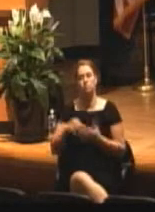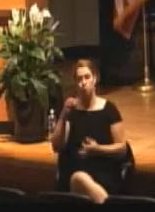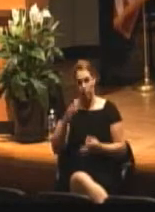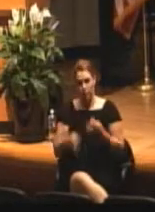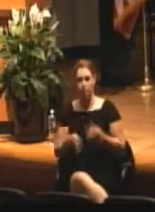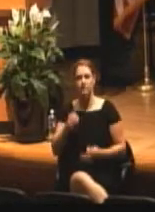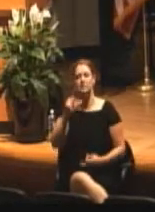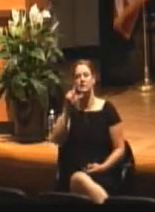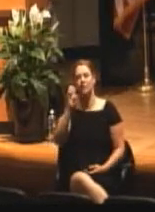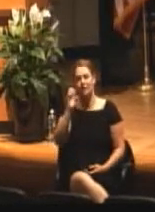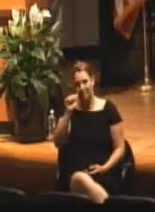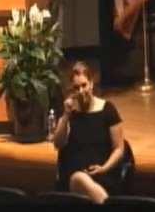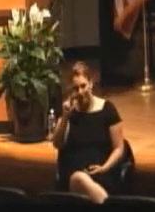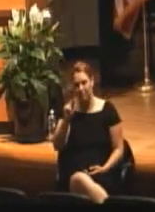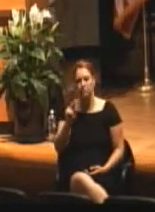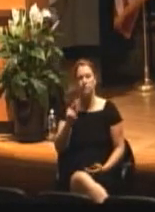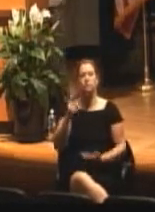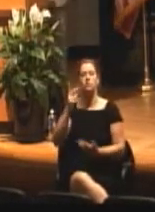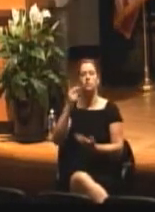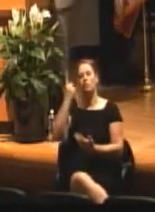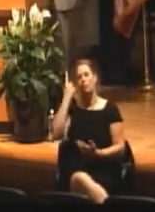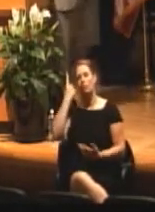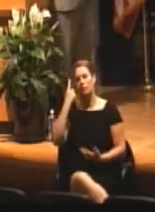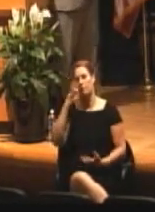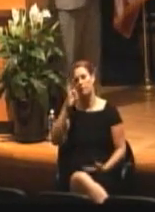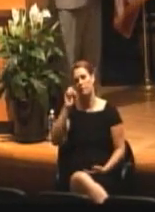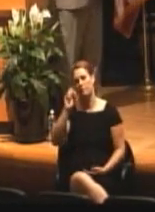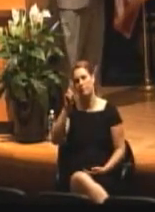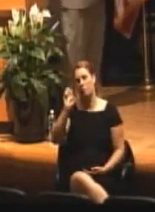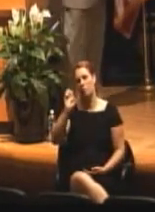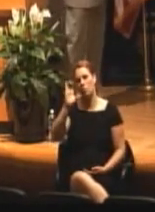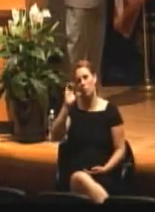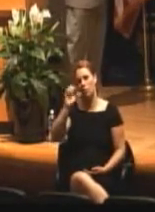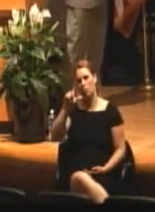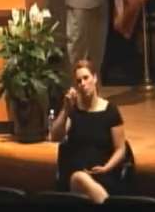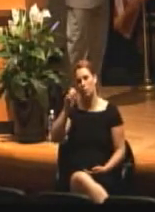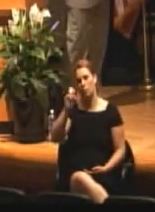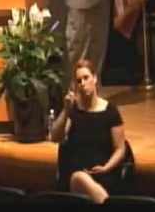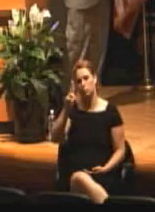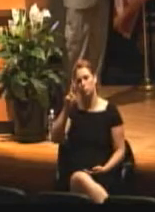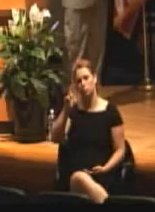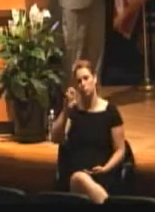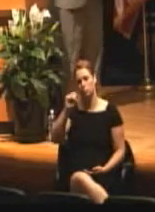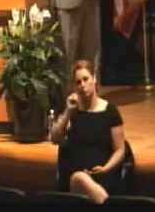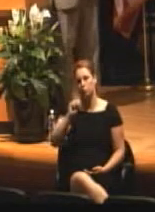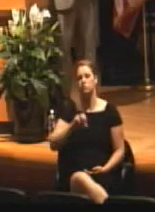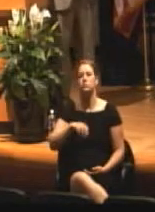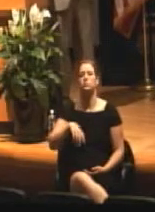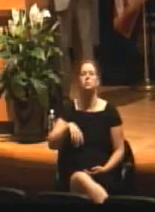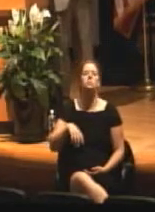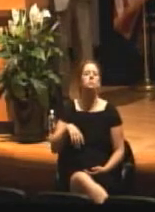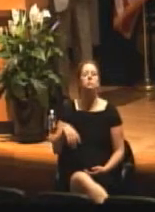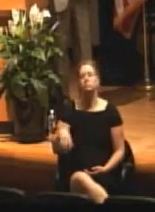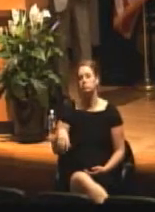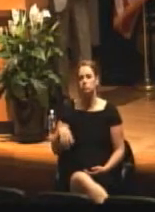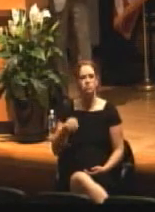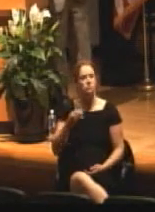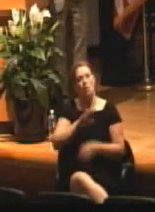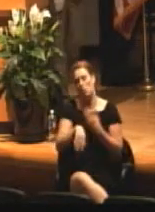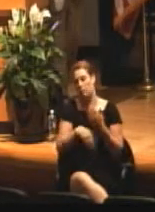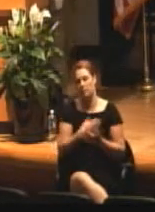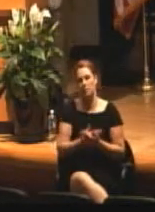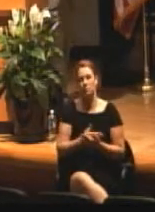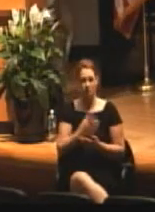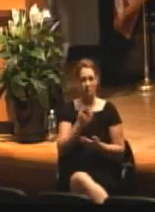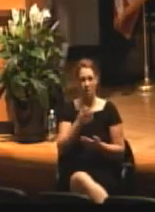bankruptcies, all of those things are a factor. Obviously, certain things affect it more than others. So if you have